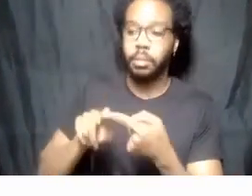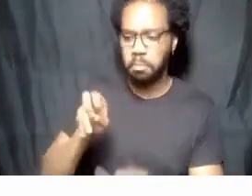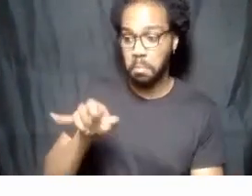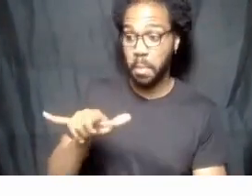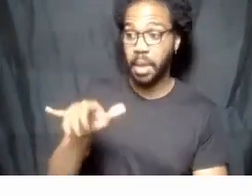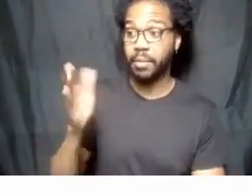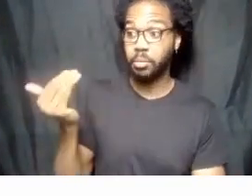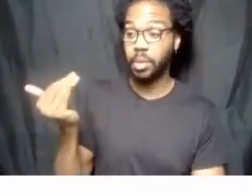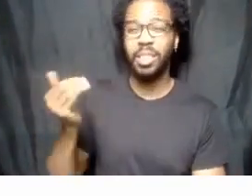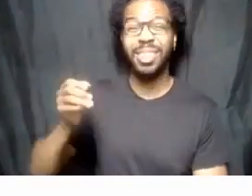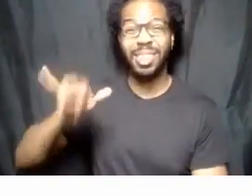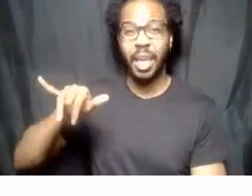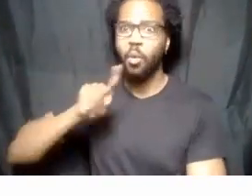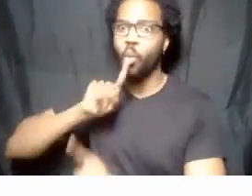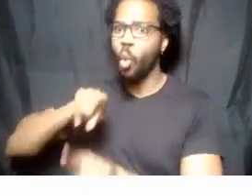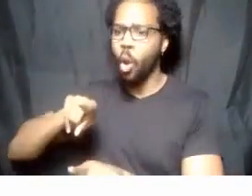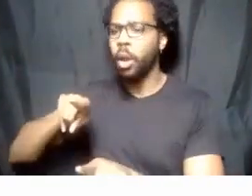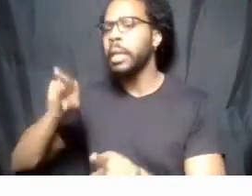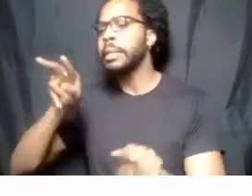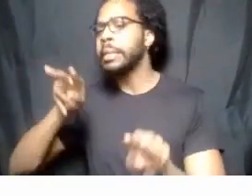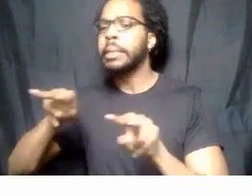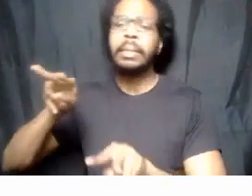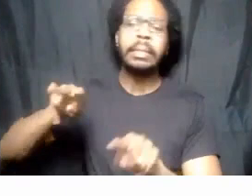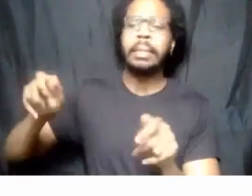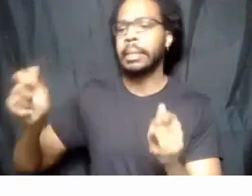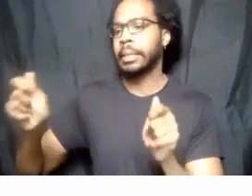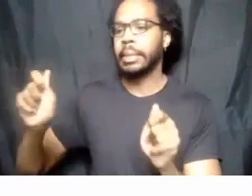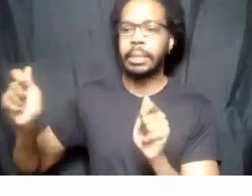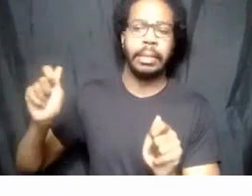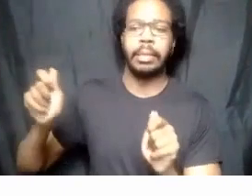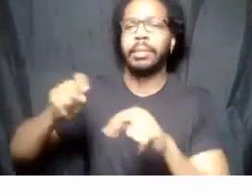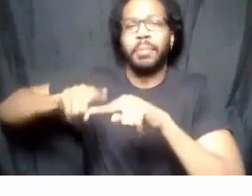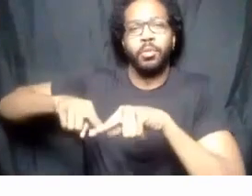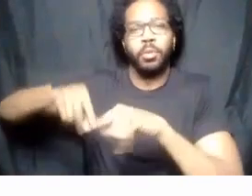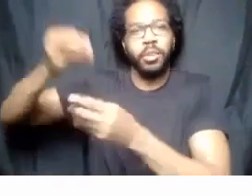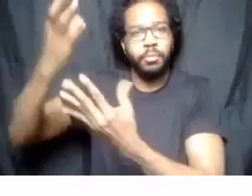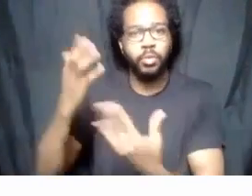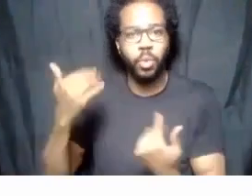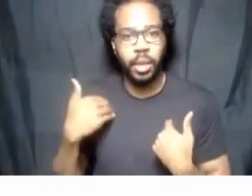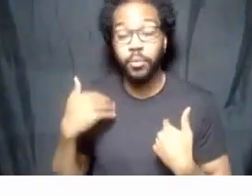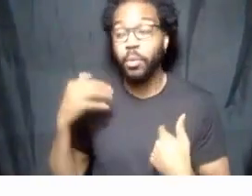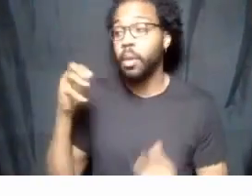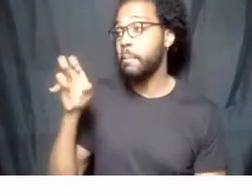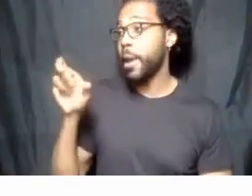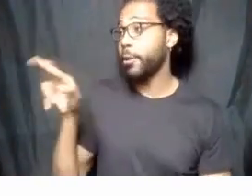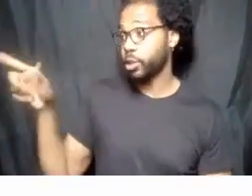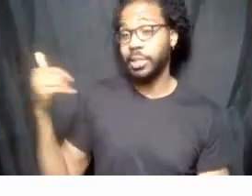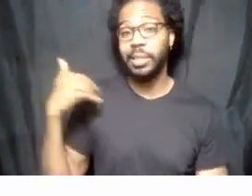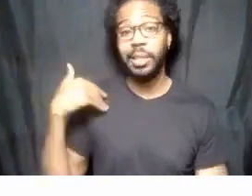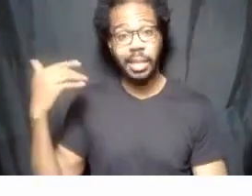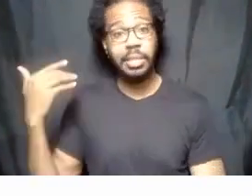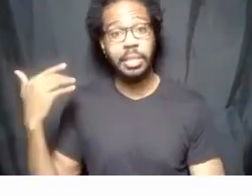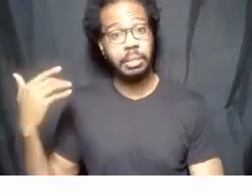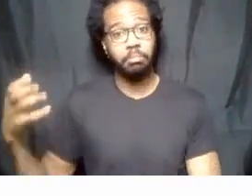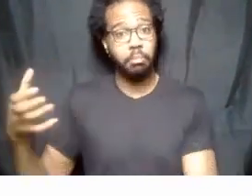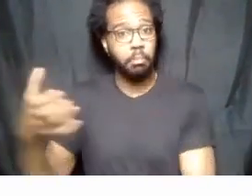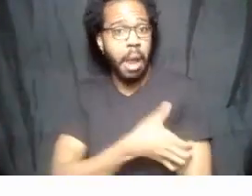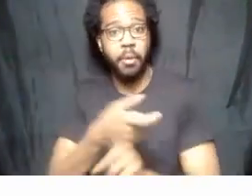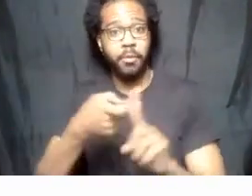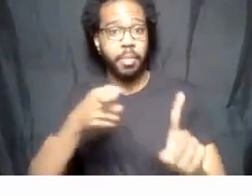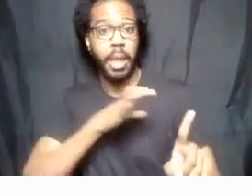are reevaluated based on the data that we have at the time. The mayor has authority from the council to extend that